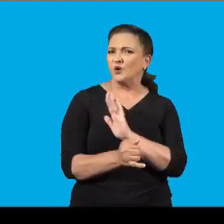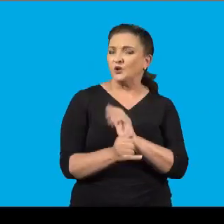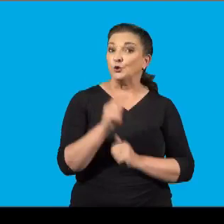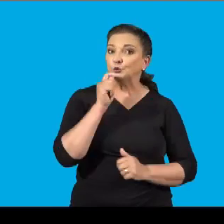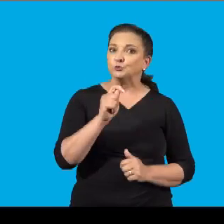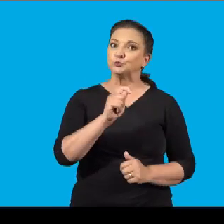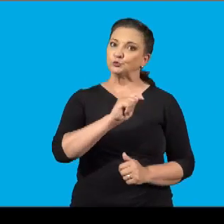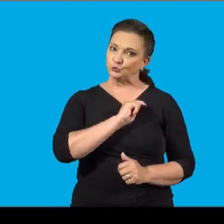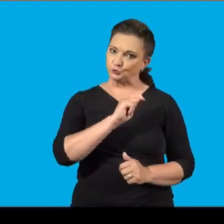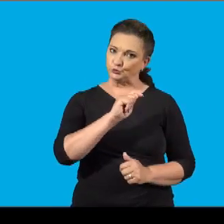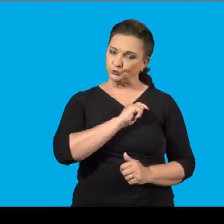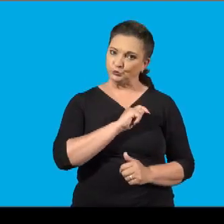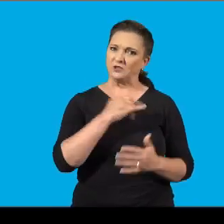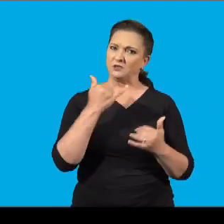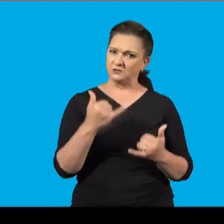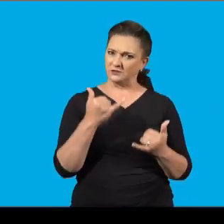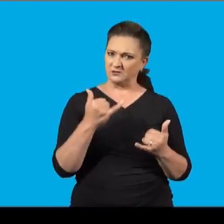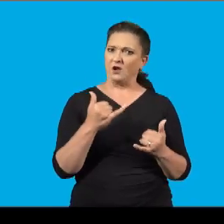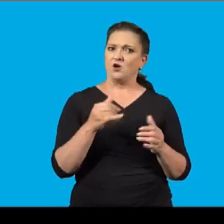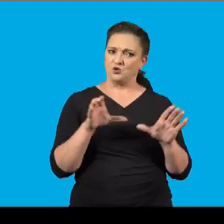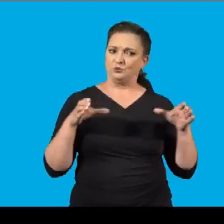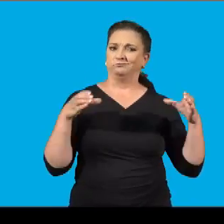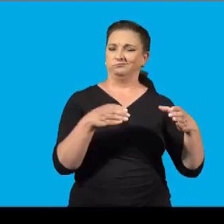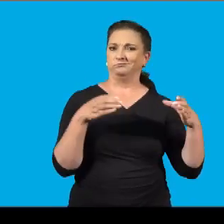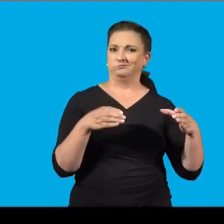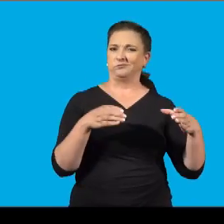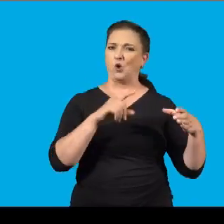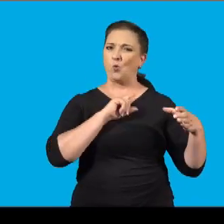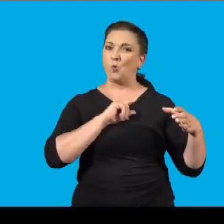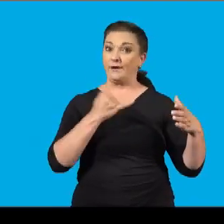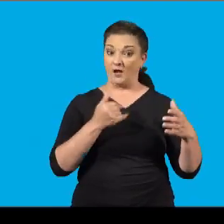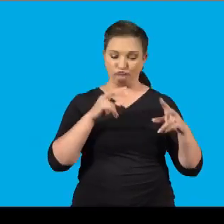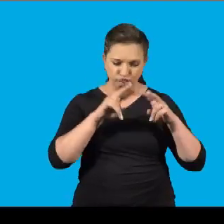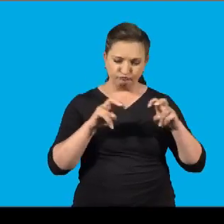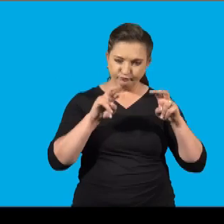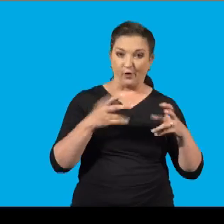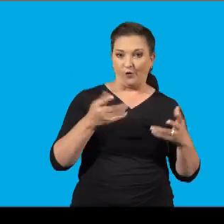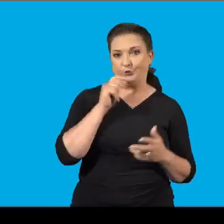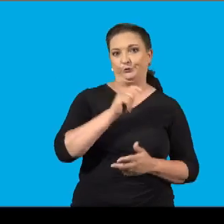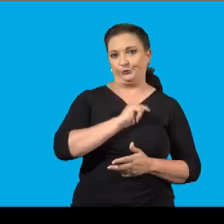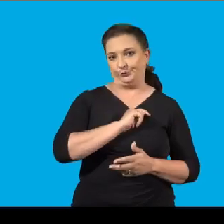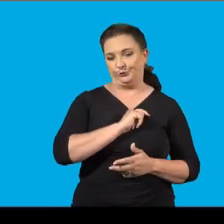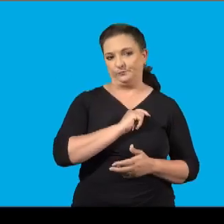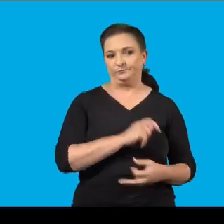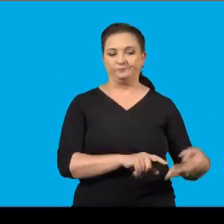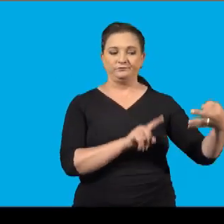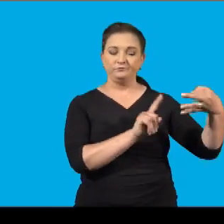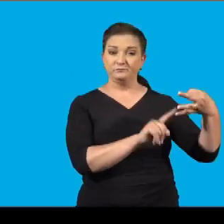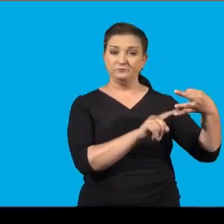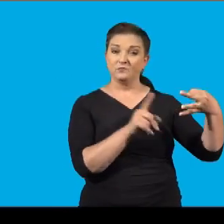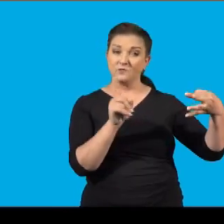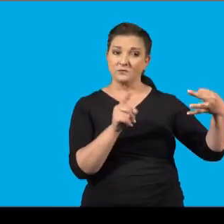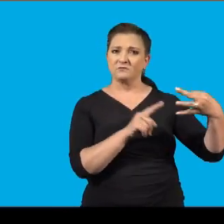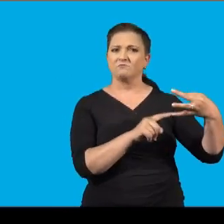of her son. Remember, the Truth and Reconciliation Commission was about uncovering the truth. And